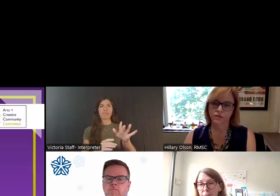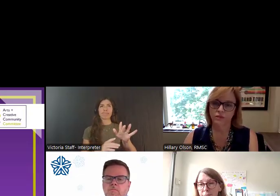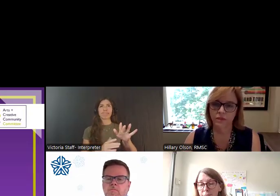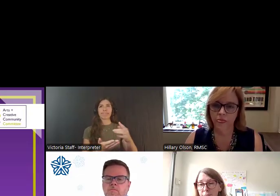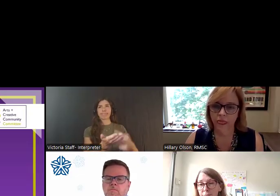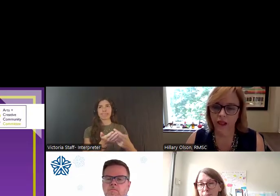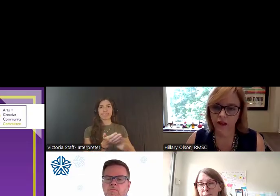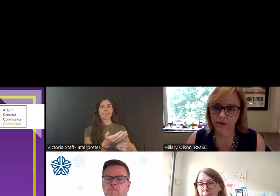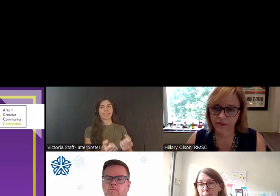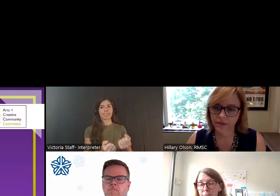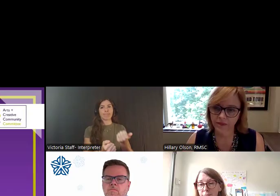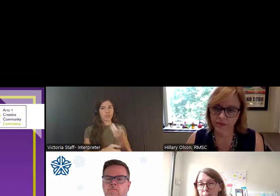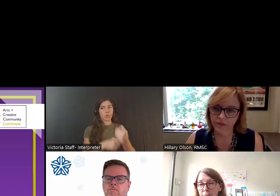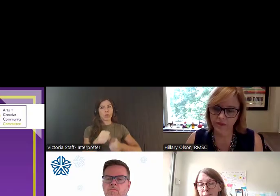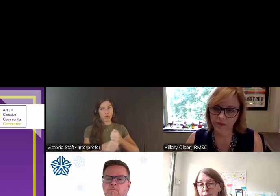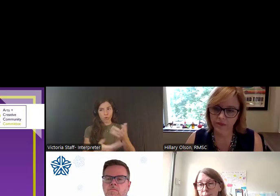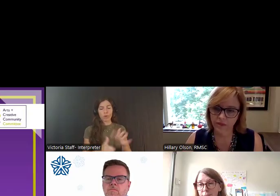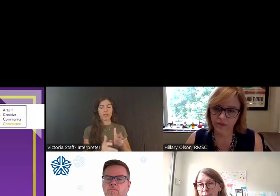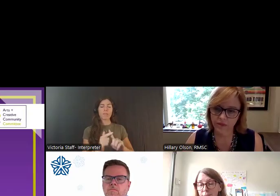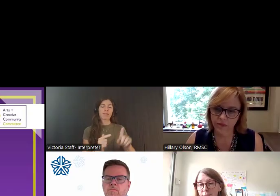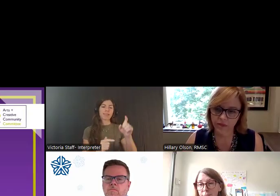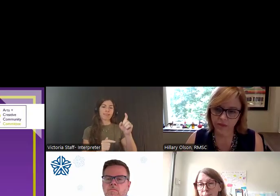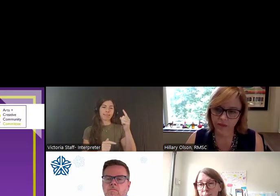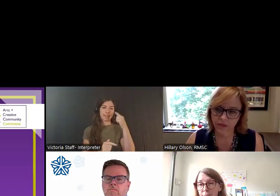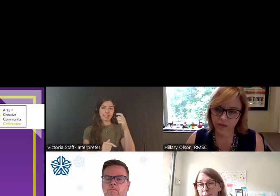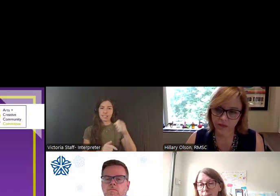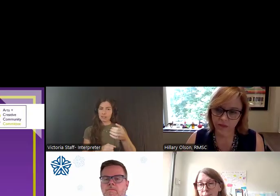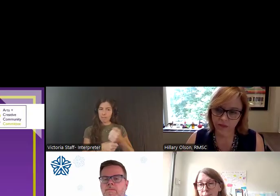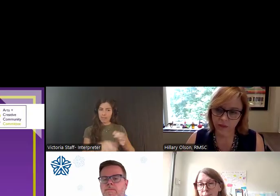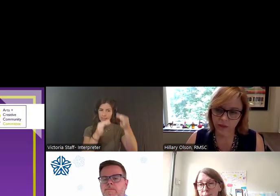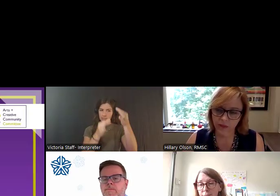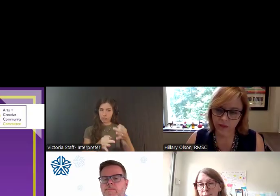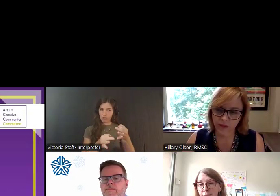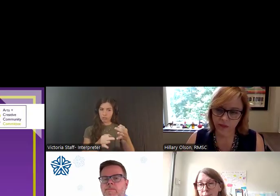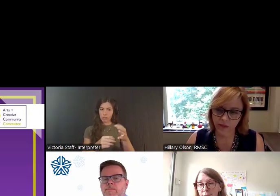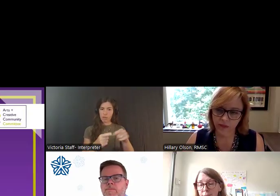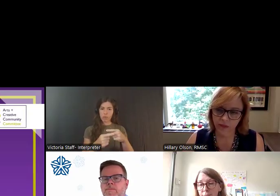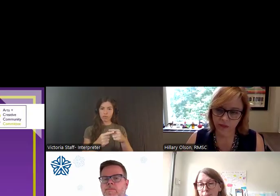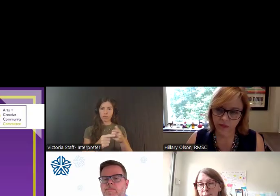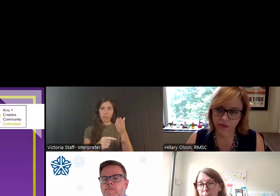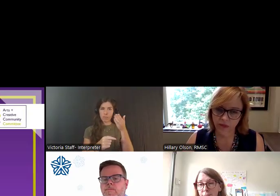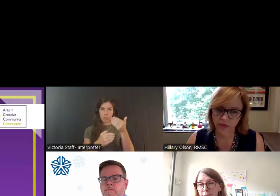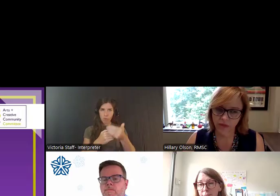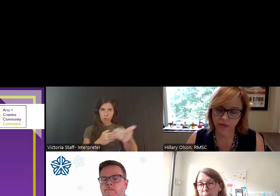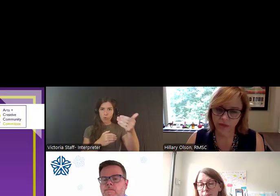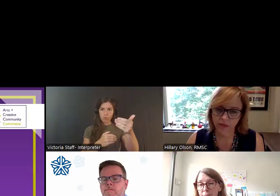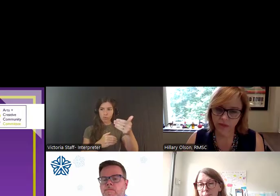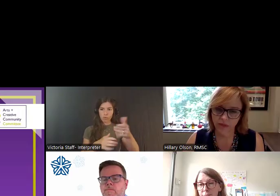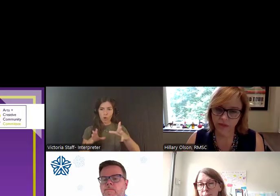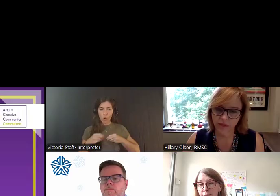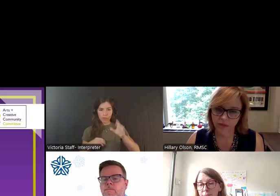for some years already, but I think we need to make some decision about who's going to own this going forward, who's going to own